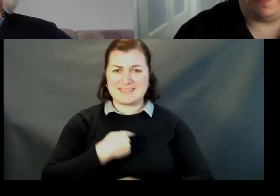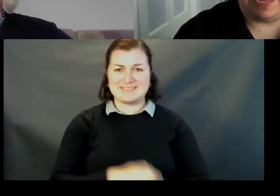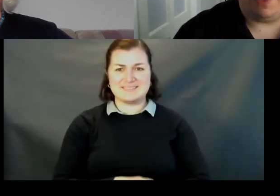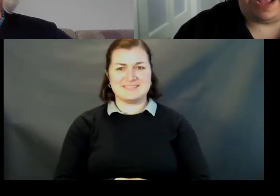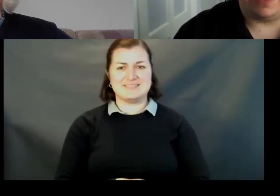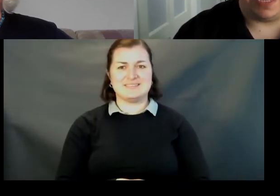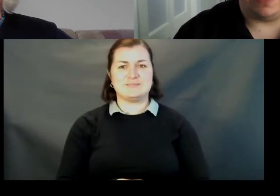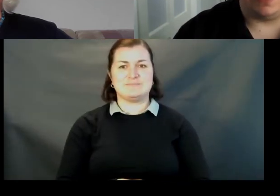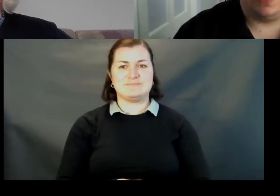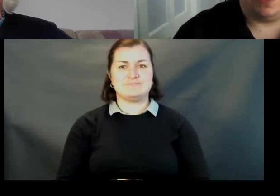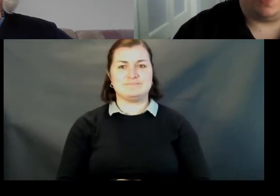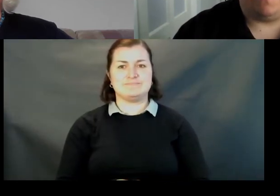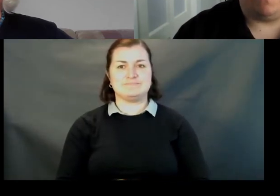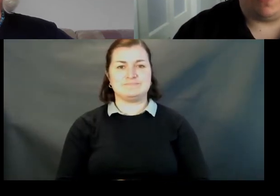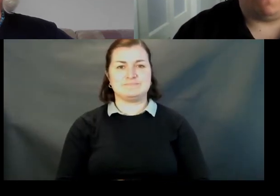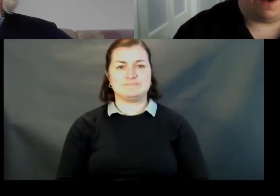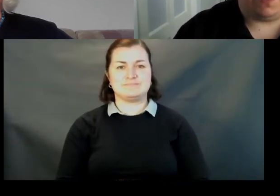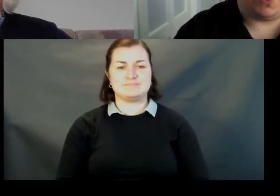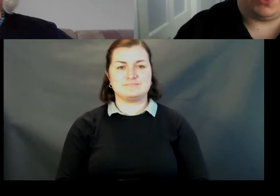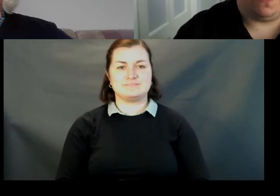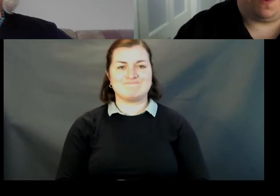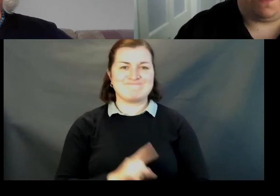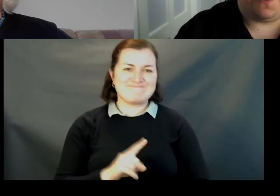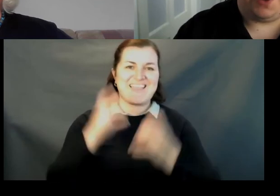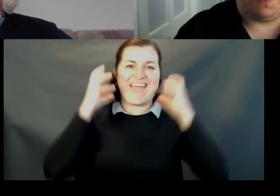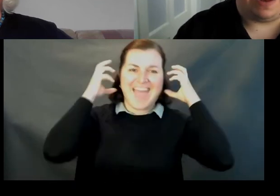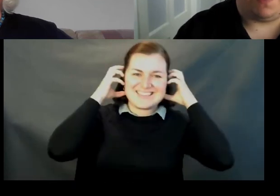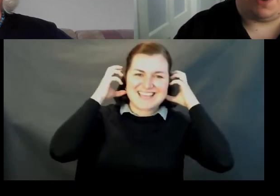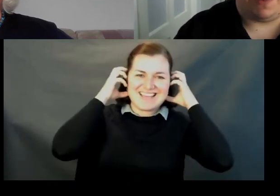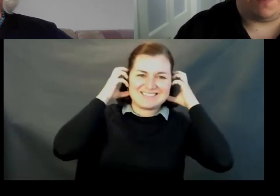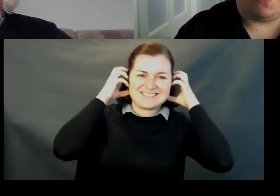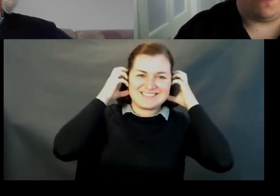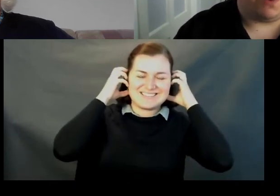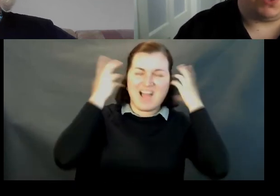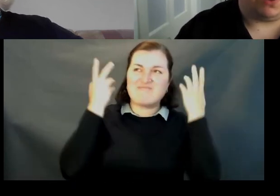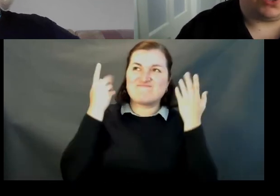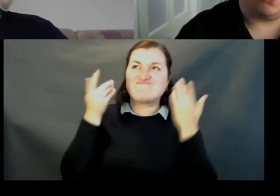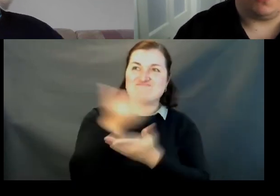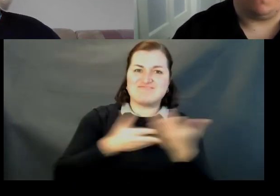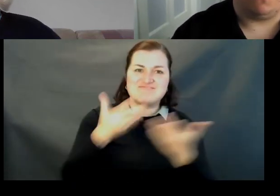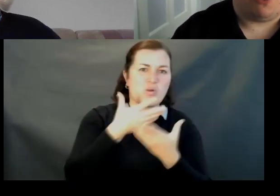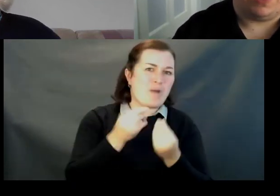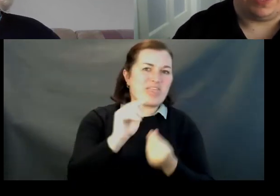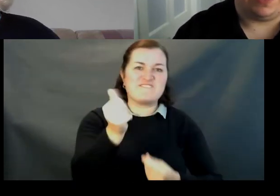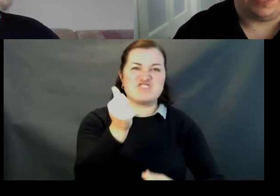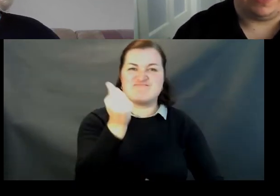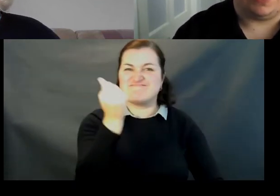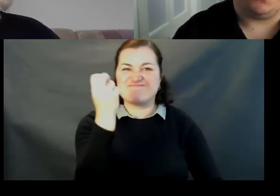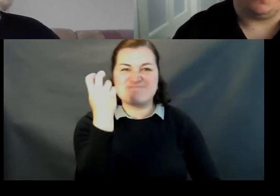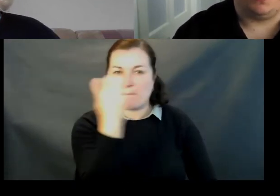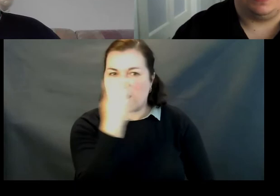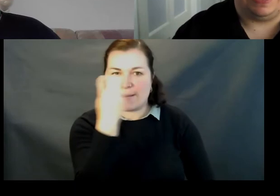But again, with the headsets, I've spoken to a few visually impaired and blind people who have used audio description prior to